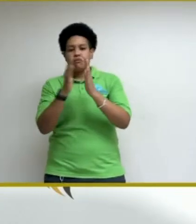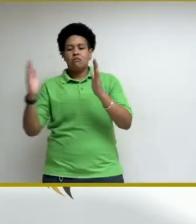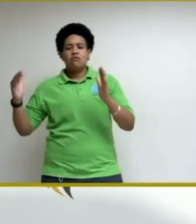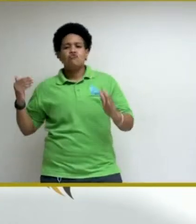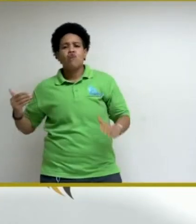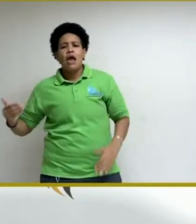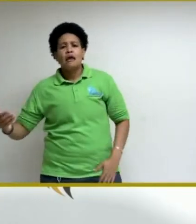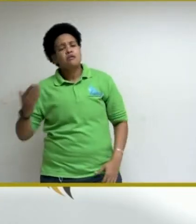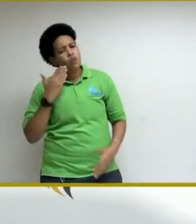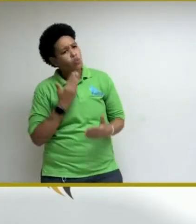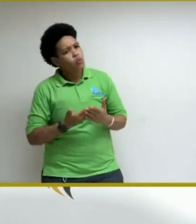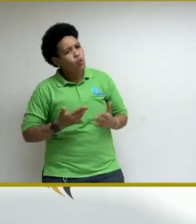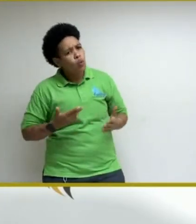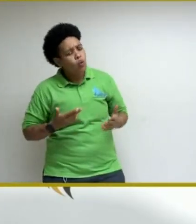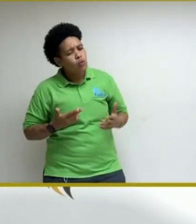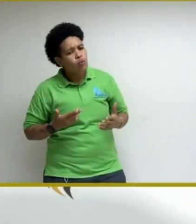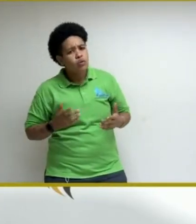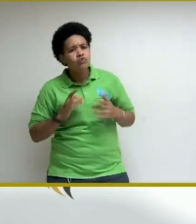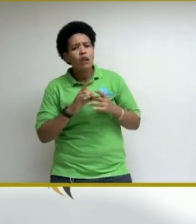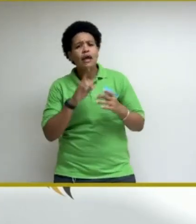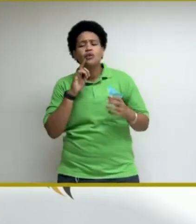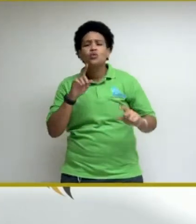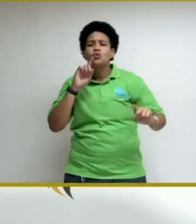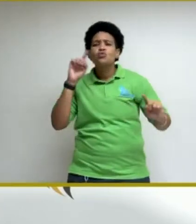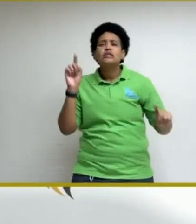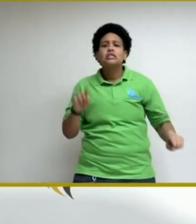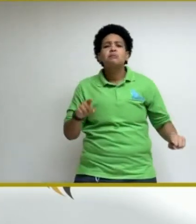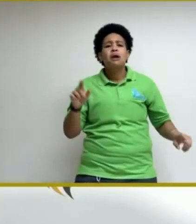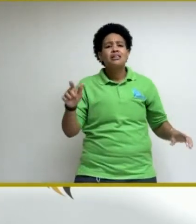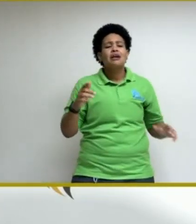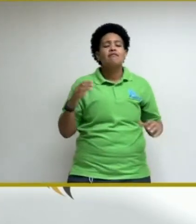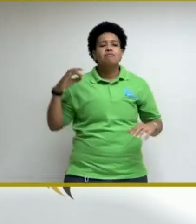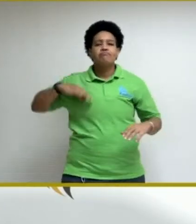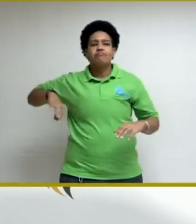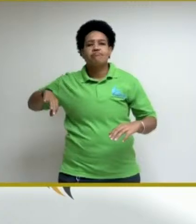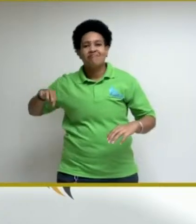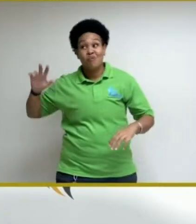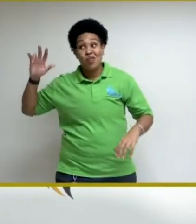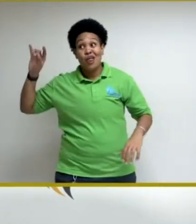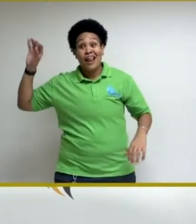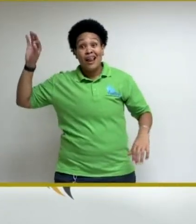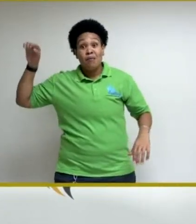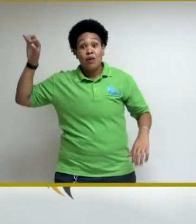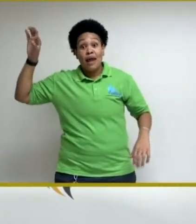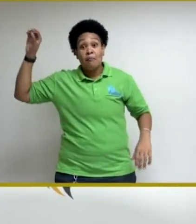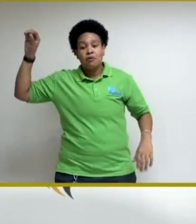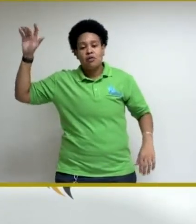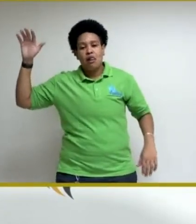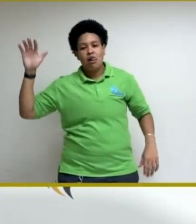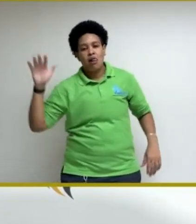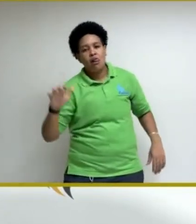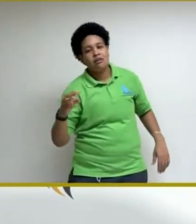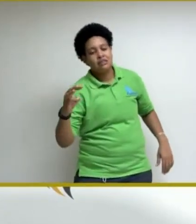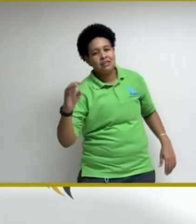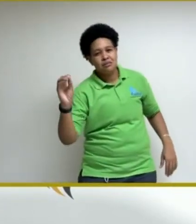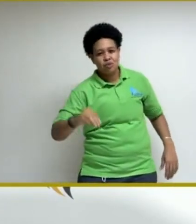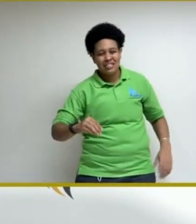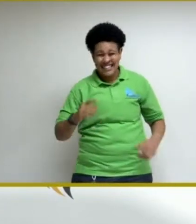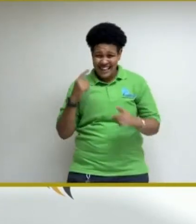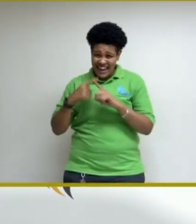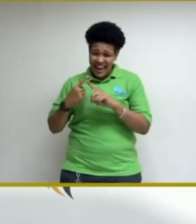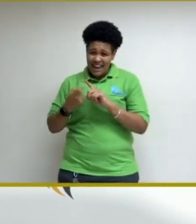good indicator of the response of the gains from our COVID-19 efforts, the gains from the